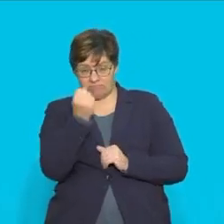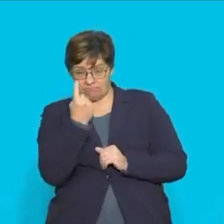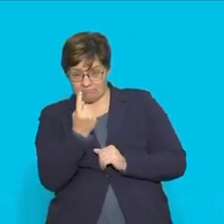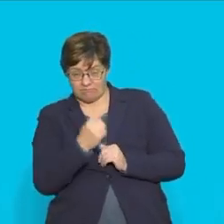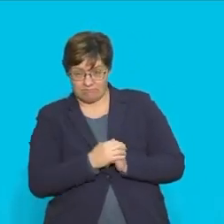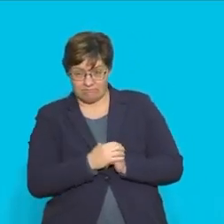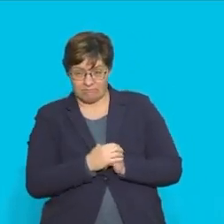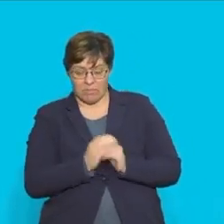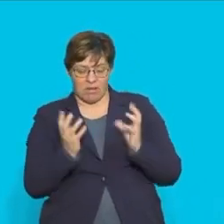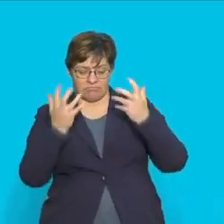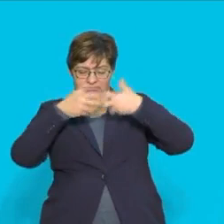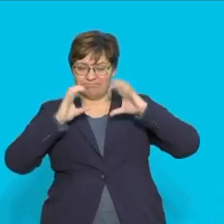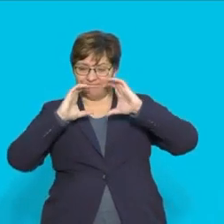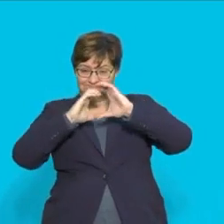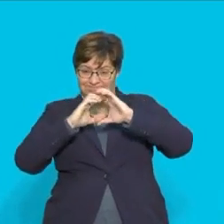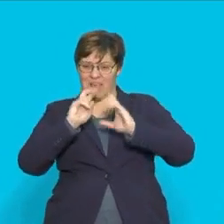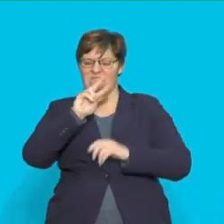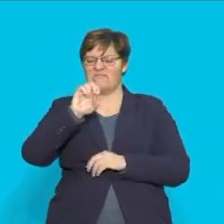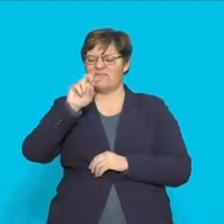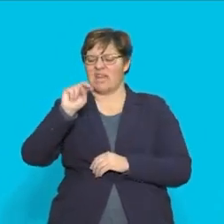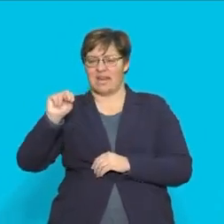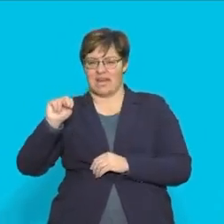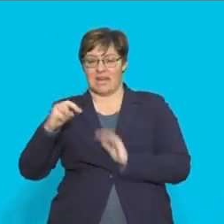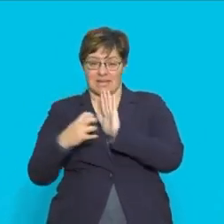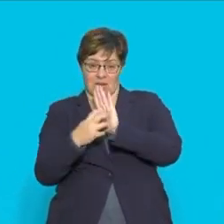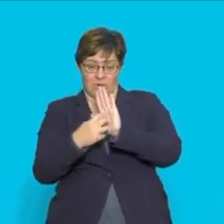we all together? Makes sense? Okay.